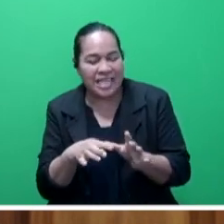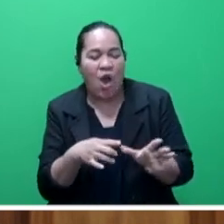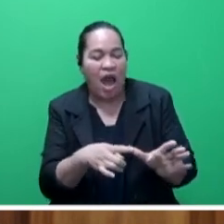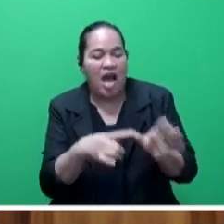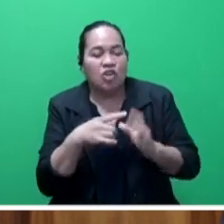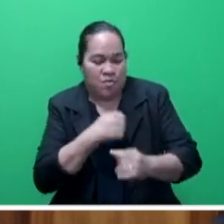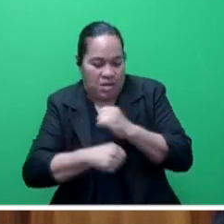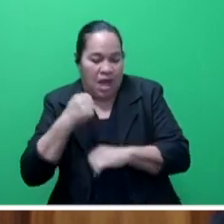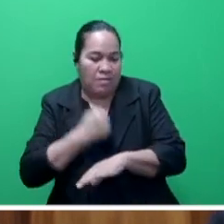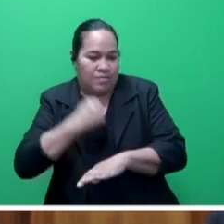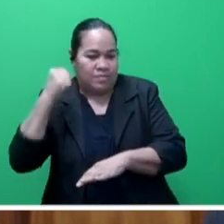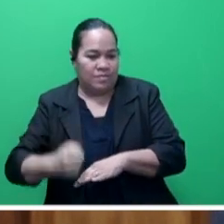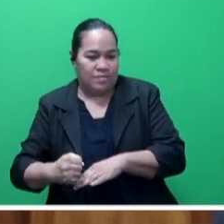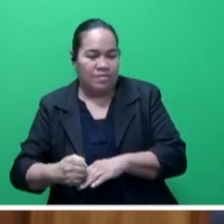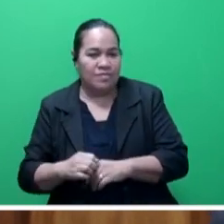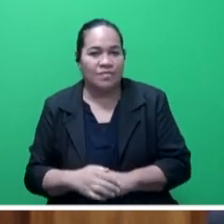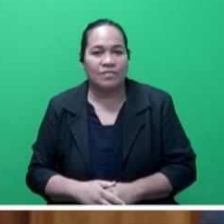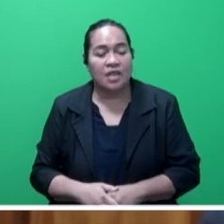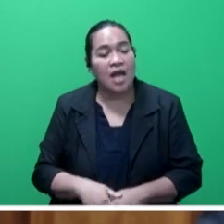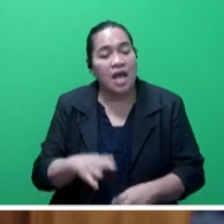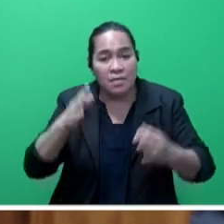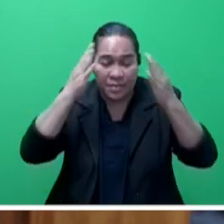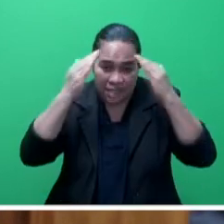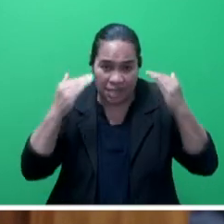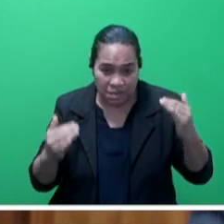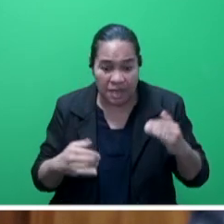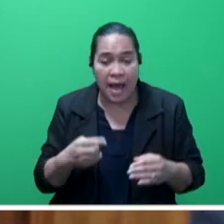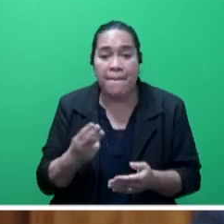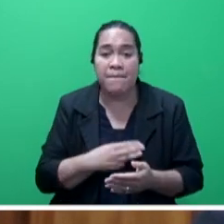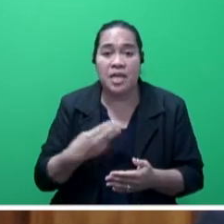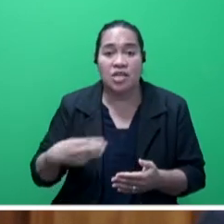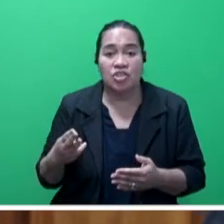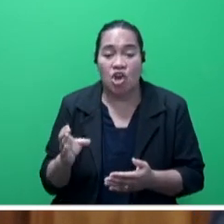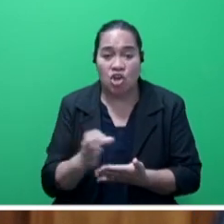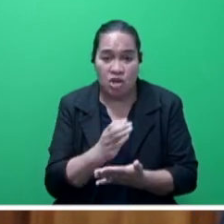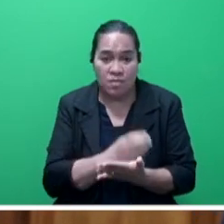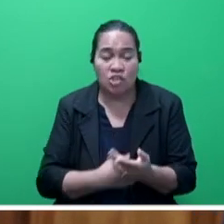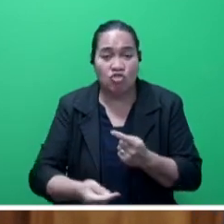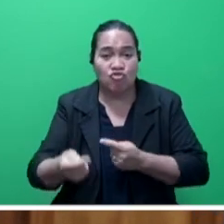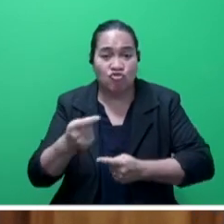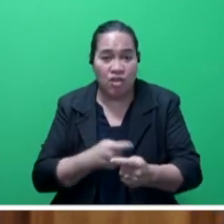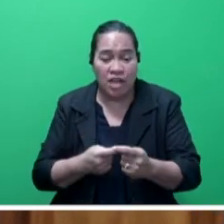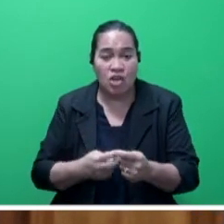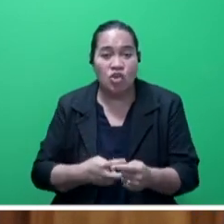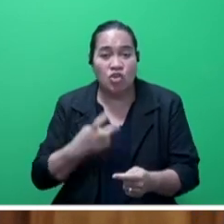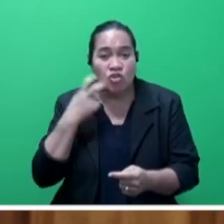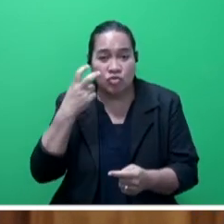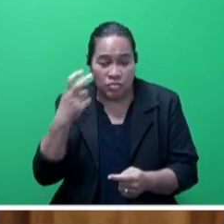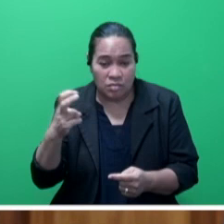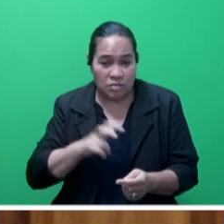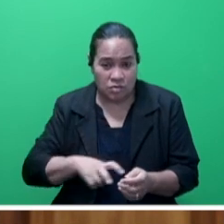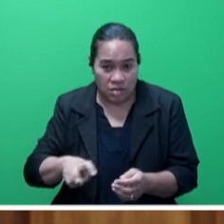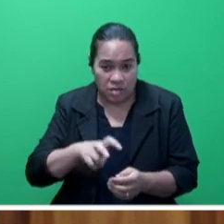house, Honourable Speaker. Mr. Speaker, sir, the Ministry of Commerce, Trade, Tourism, Transport has actually played a critical role